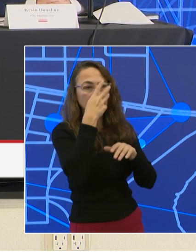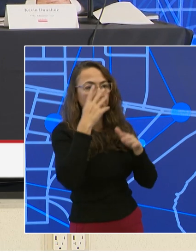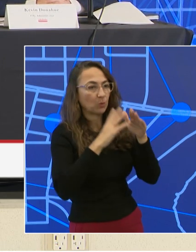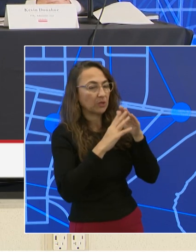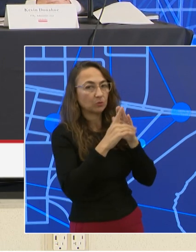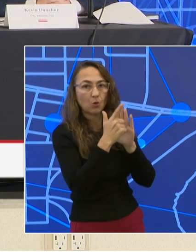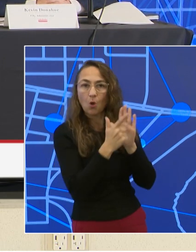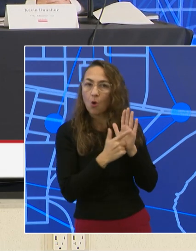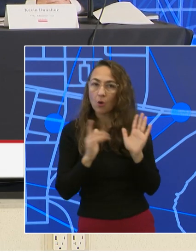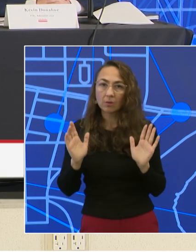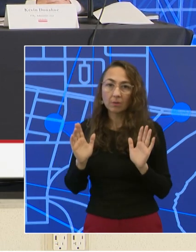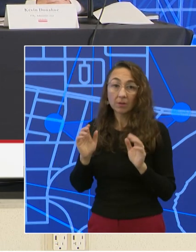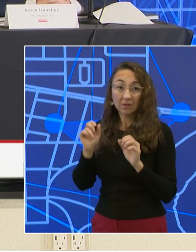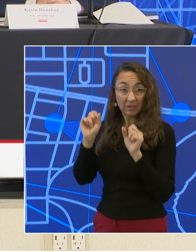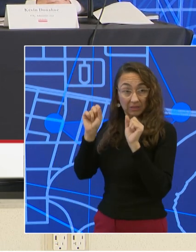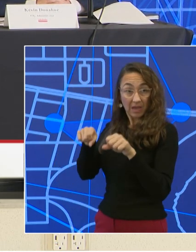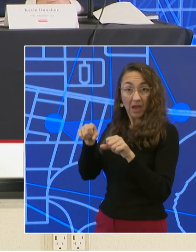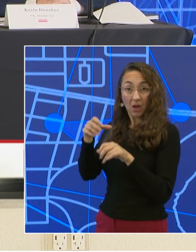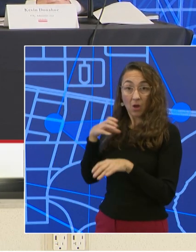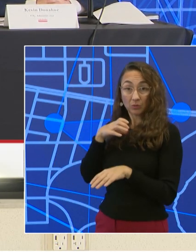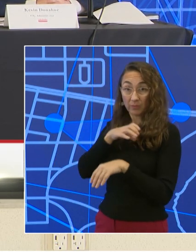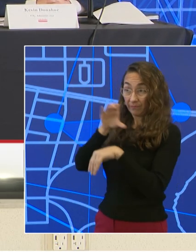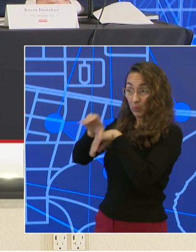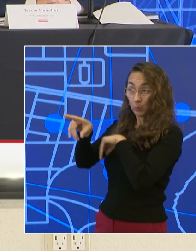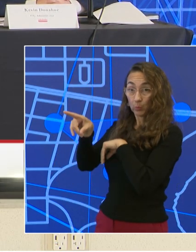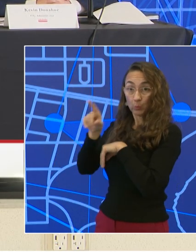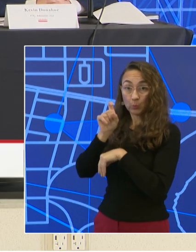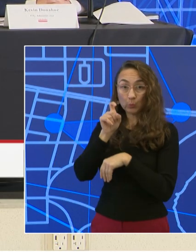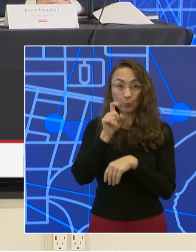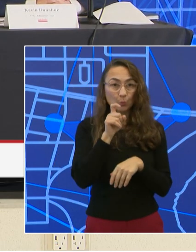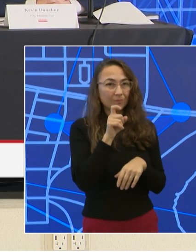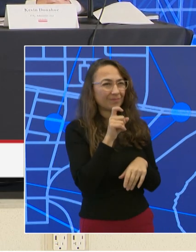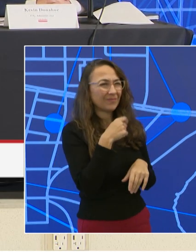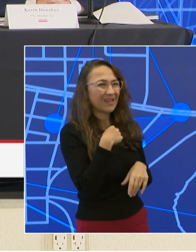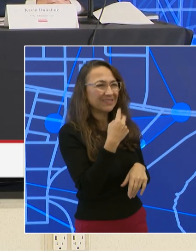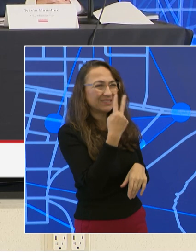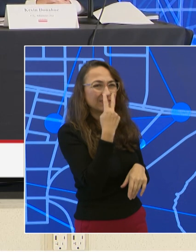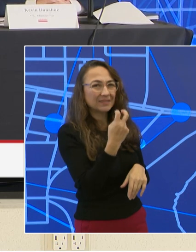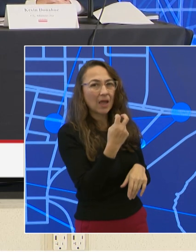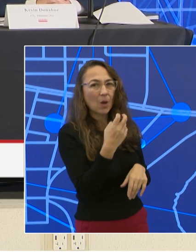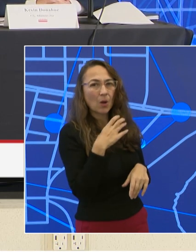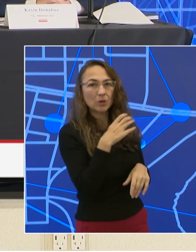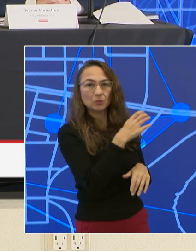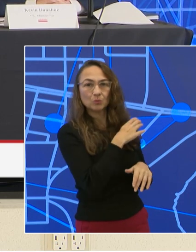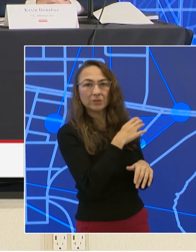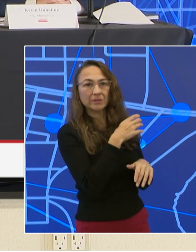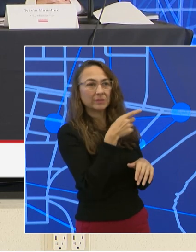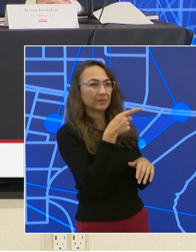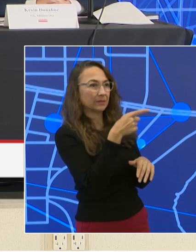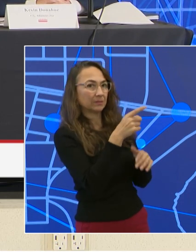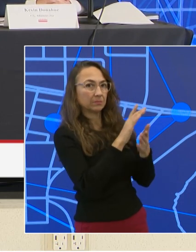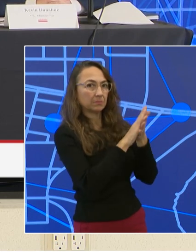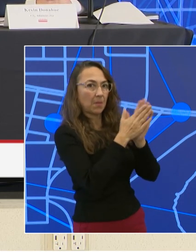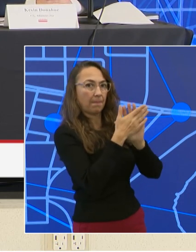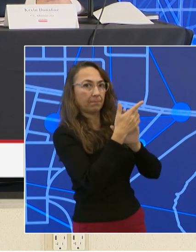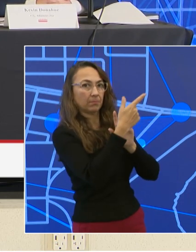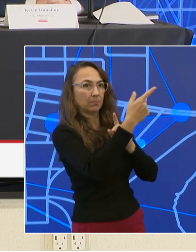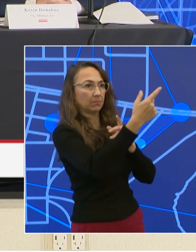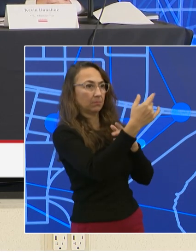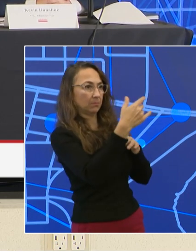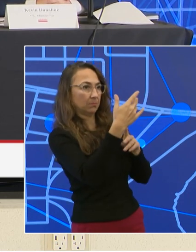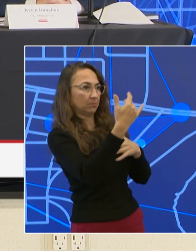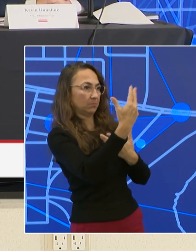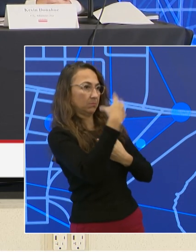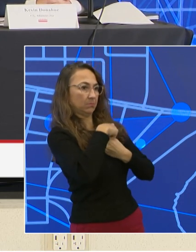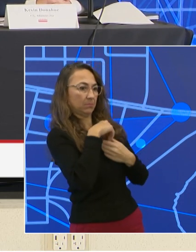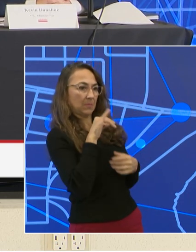One more. Well, I don't think Congress is going to make us the INS. So that